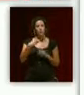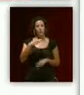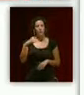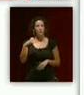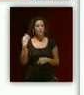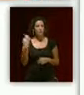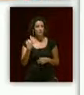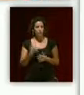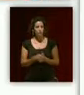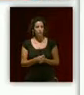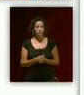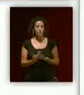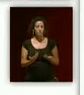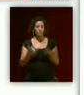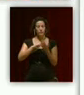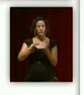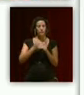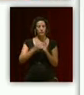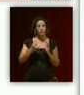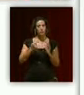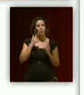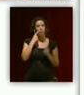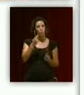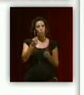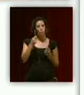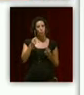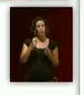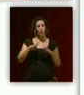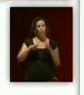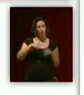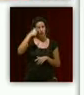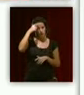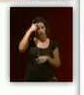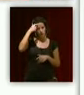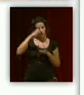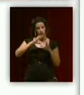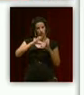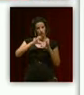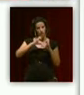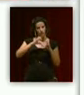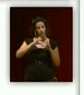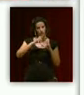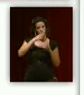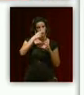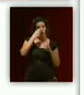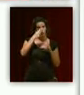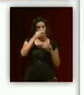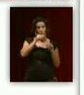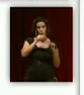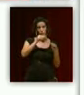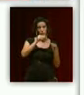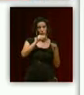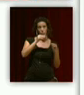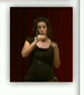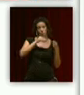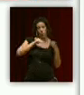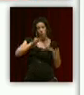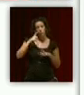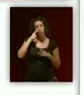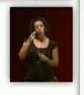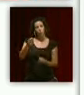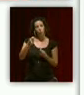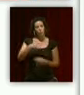First of all, I would like to say that this is a brain-computer interface, BCI. It's a system that monitors brain activity, and